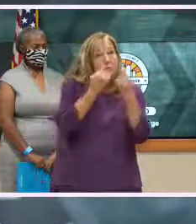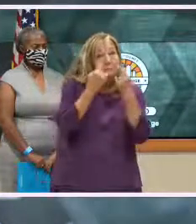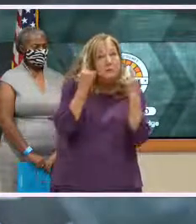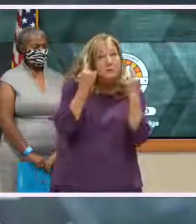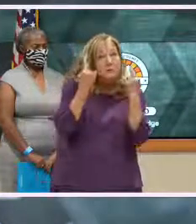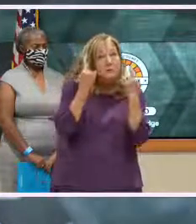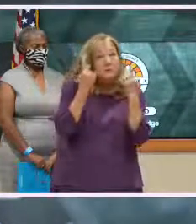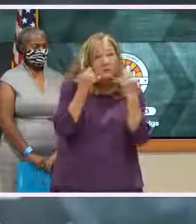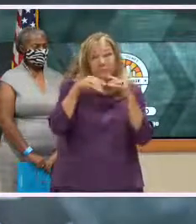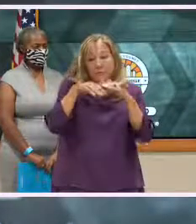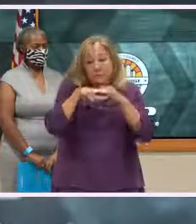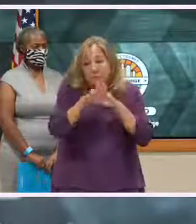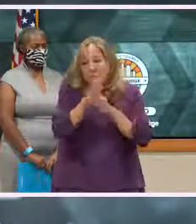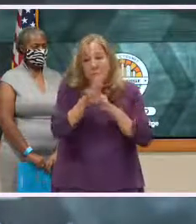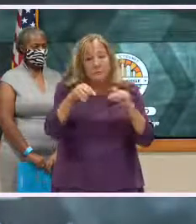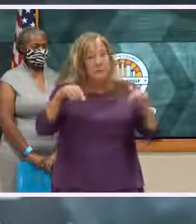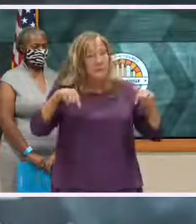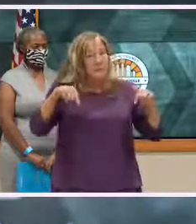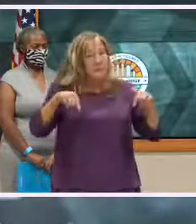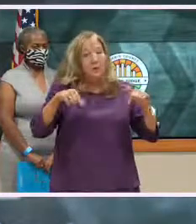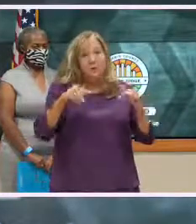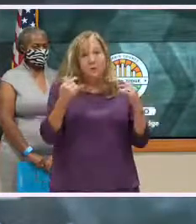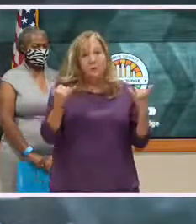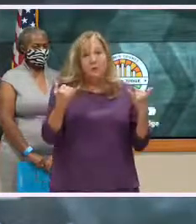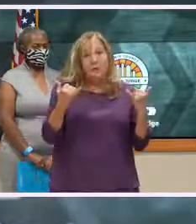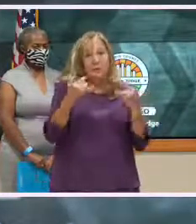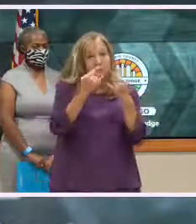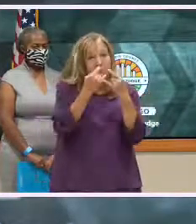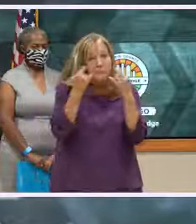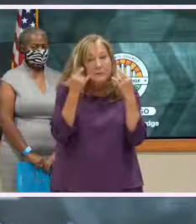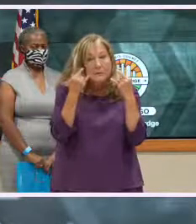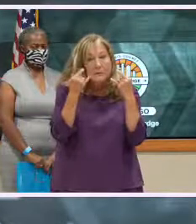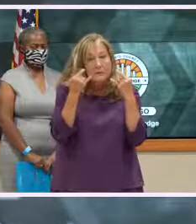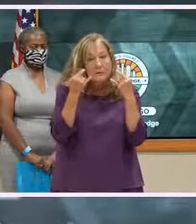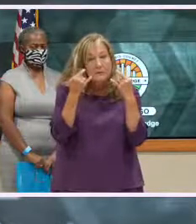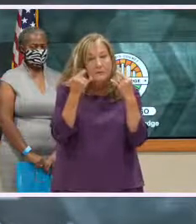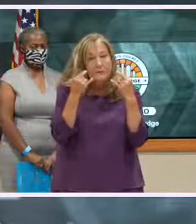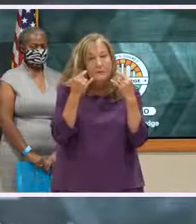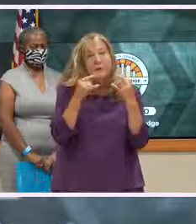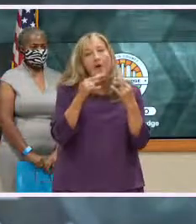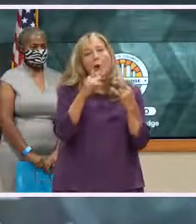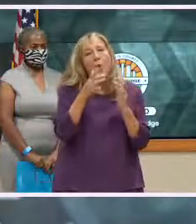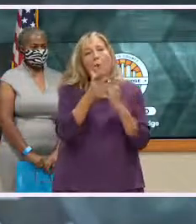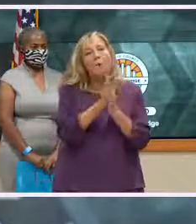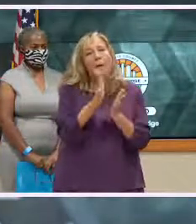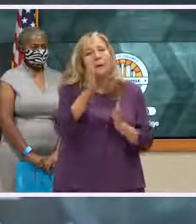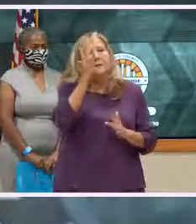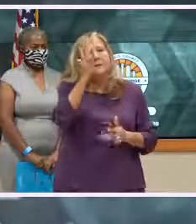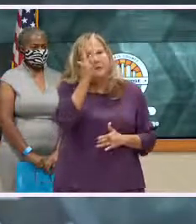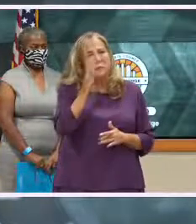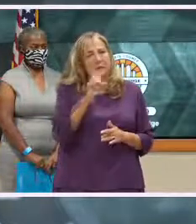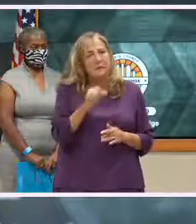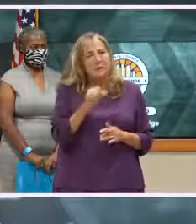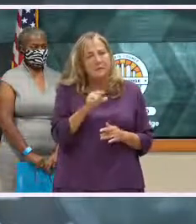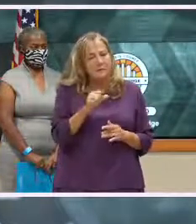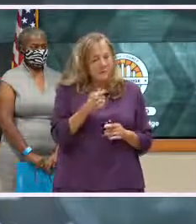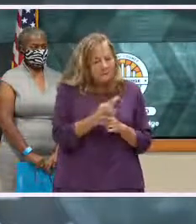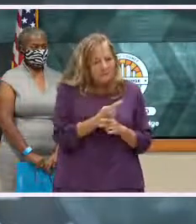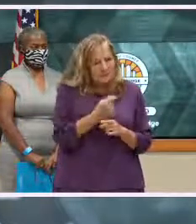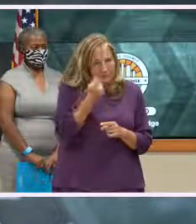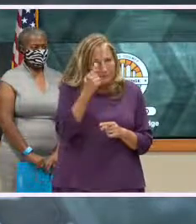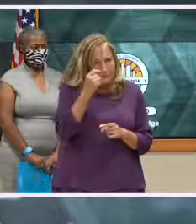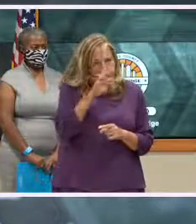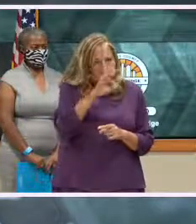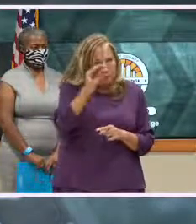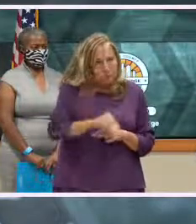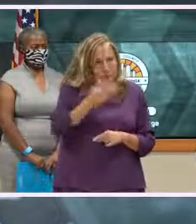when I'm going indoors, like in this setting as well. I know I'm not going to get symptomatic illness because it's a good performer, but we don't know